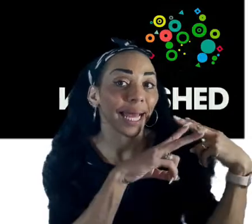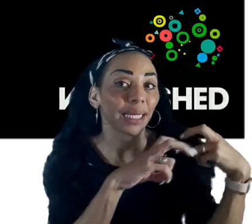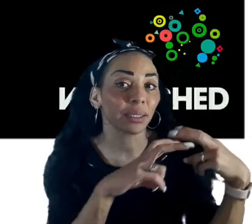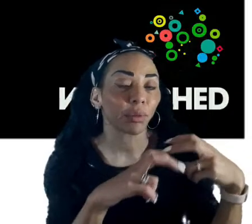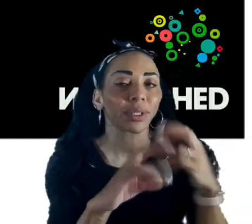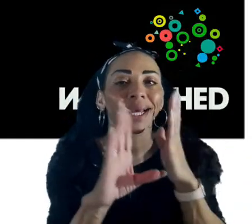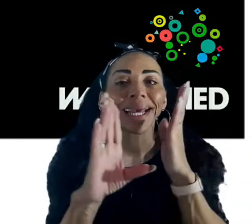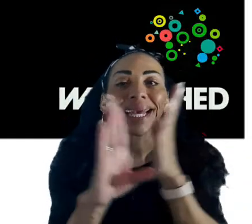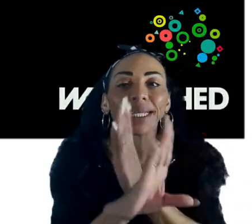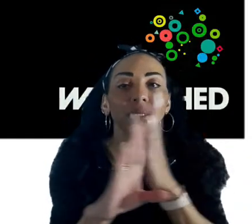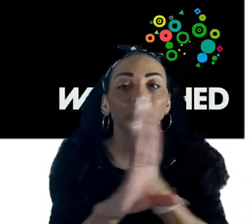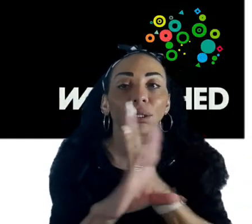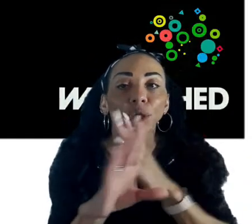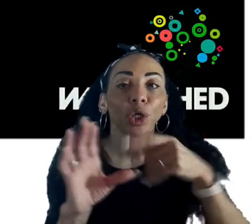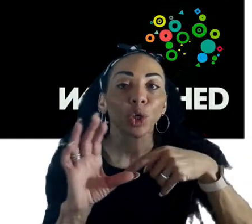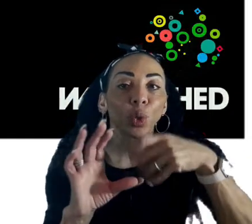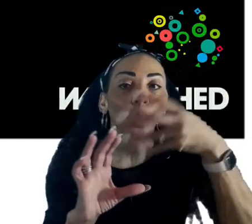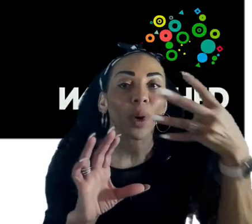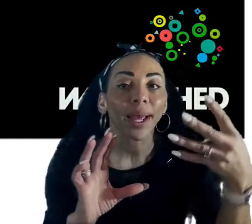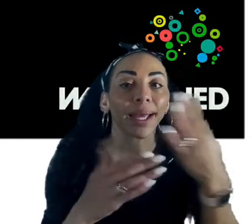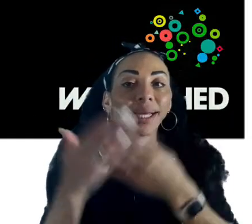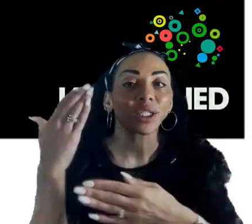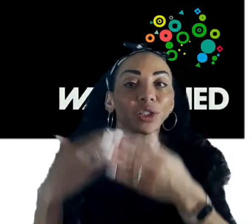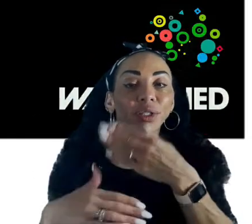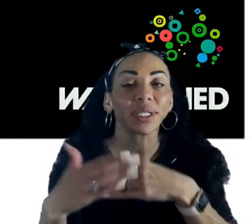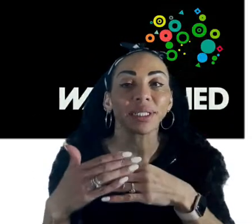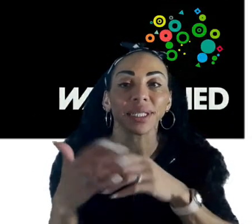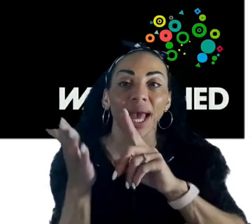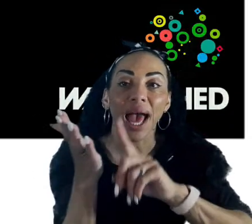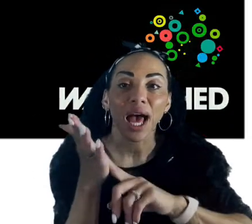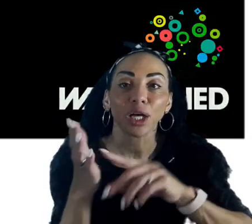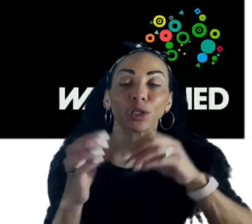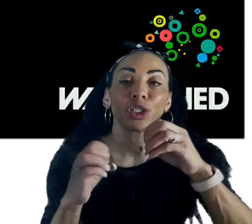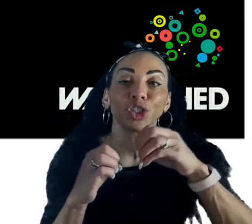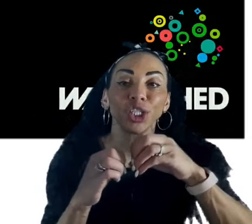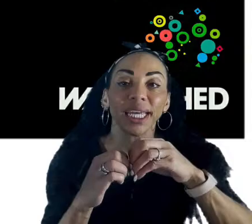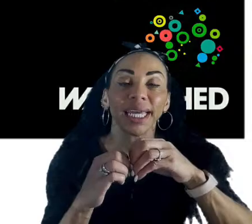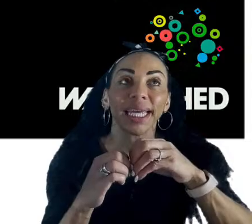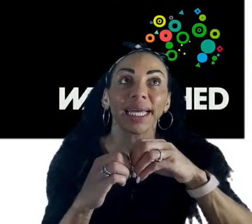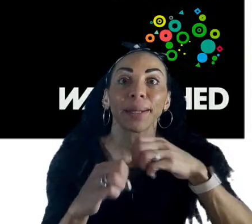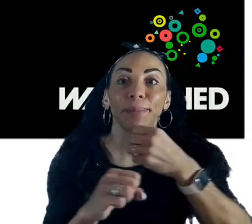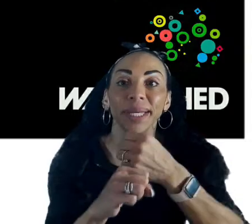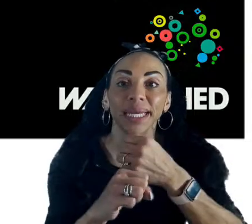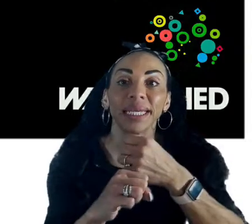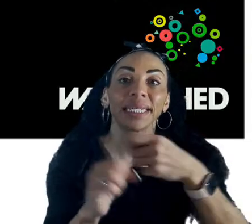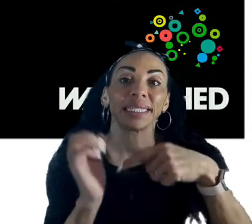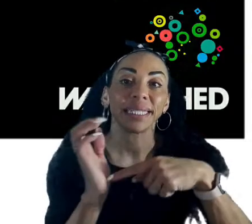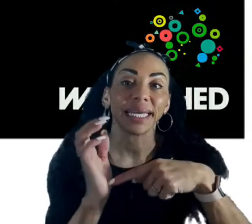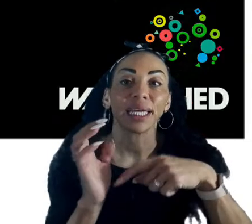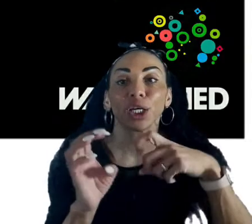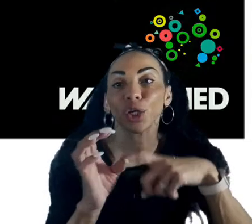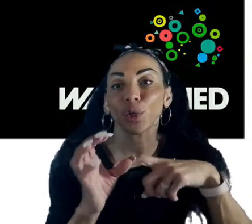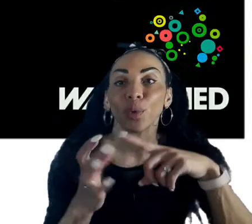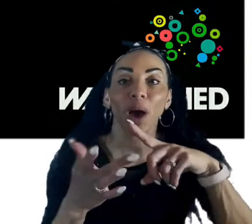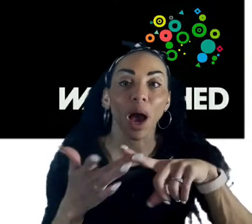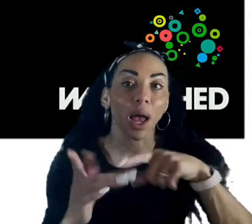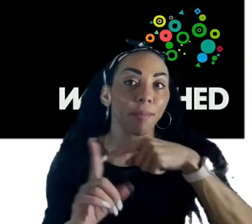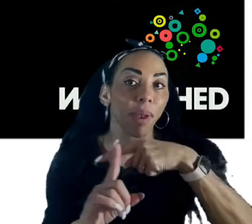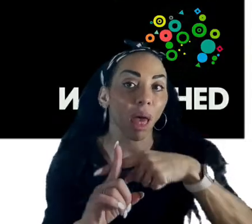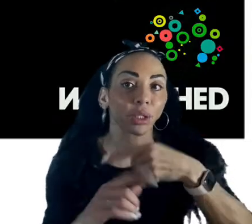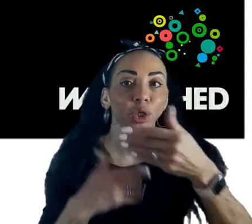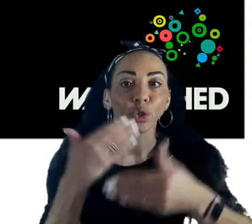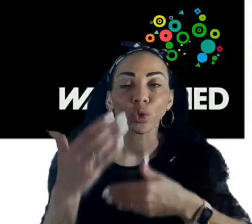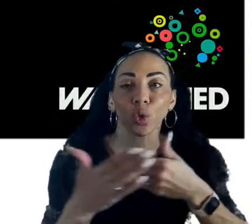queer histories or LGBTQI+ stories, layered with a little autobiographical